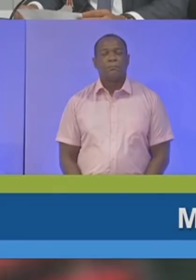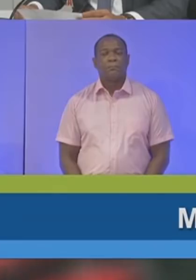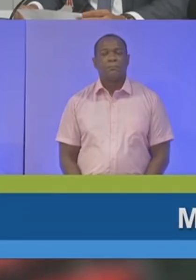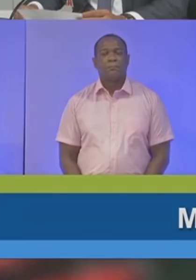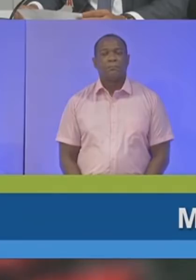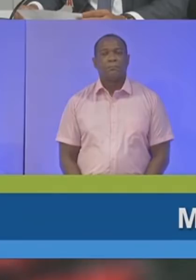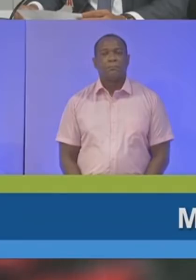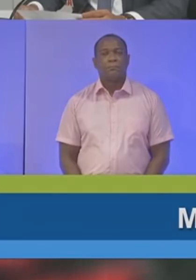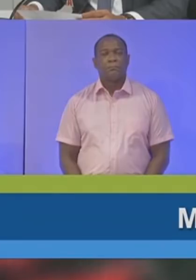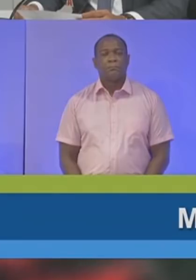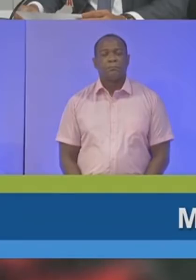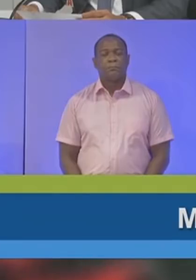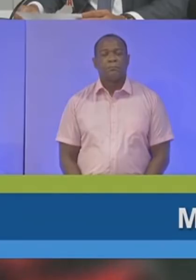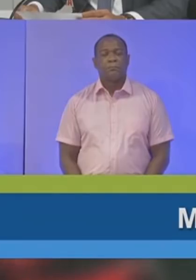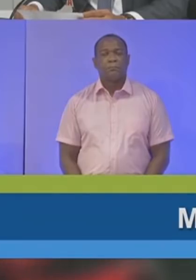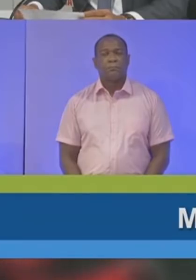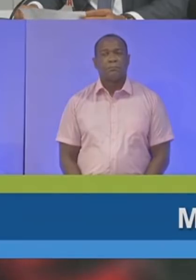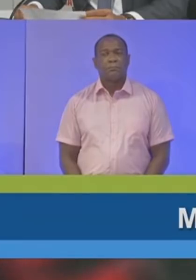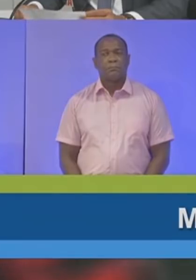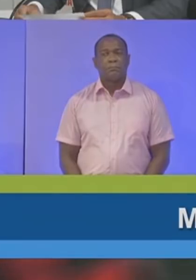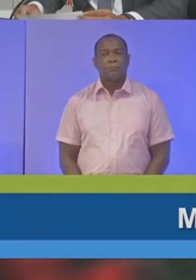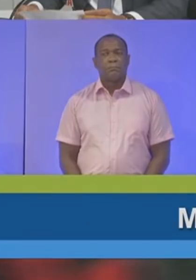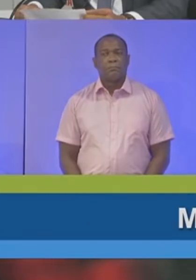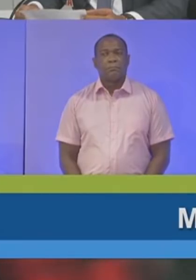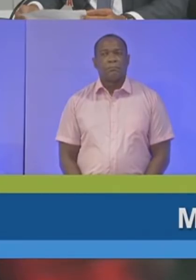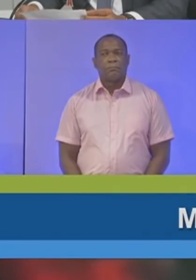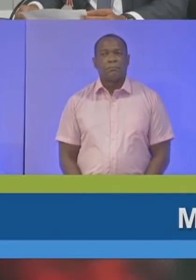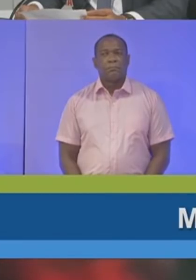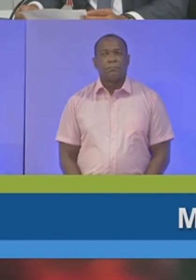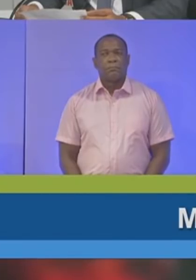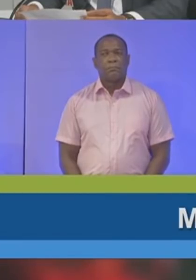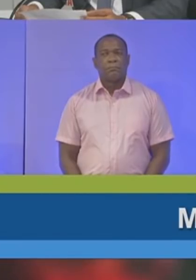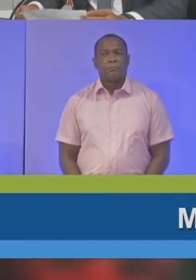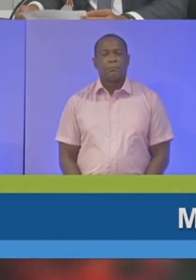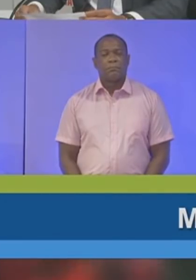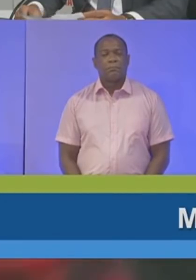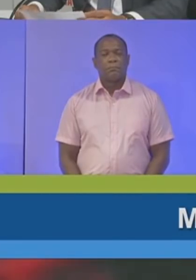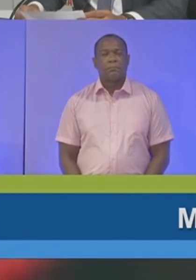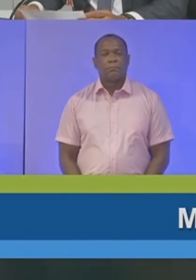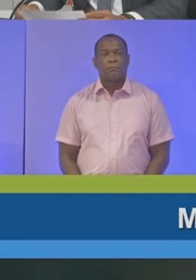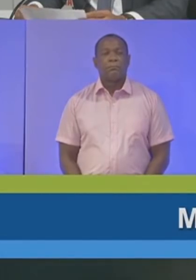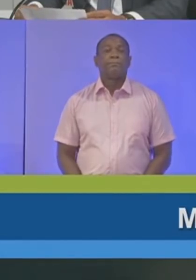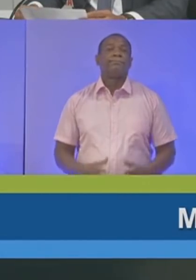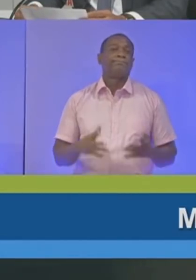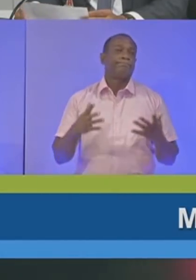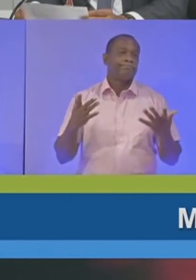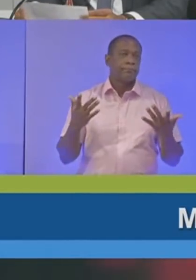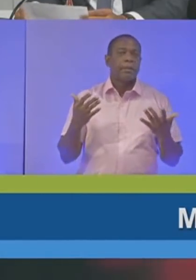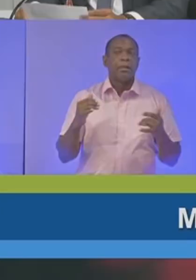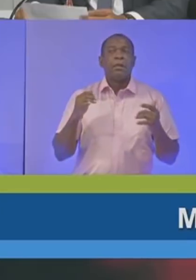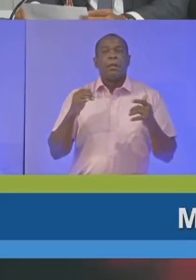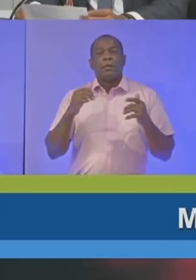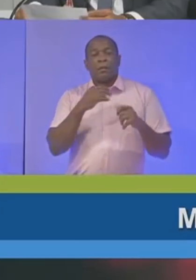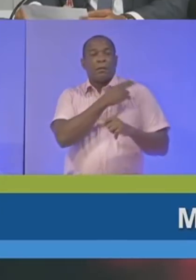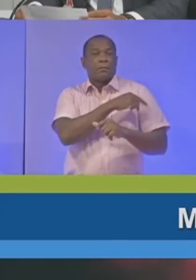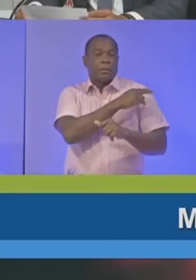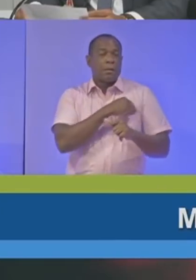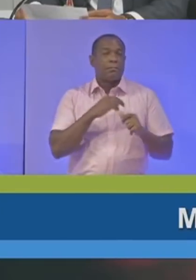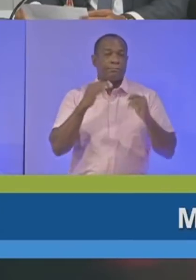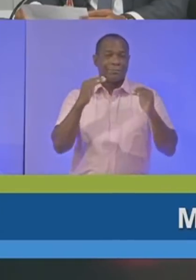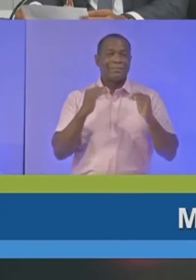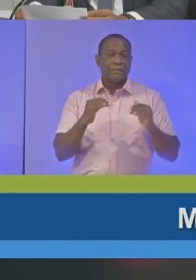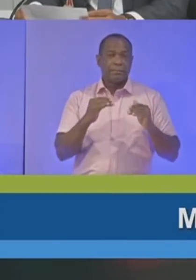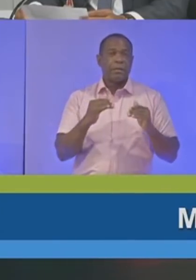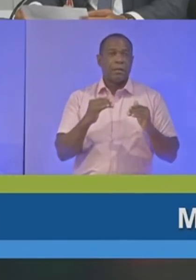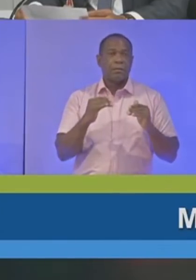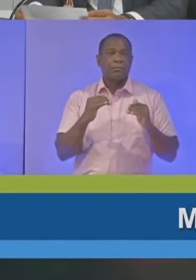22nd, 2021 to 19th of January 2022. And again, patients in hospital and step-down facilities. If we look at the